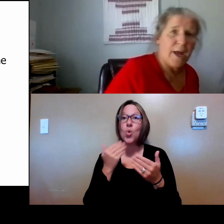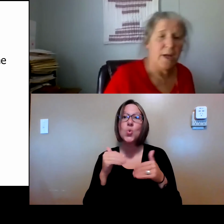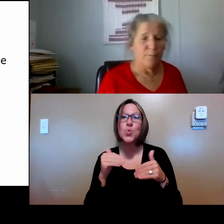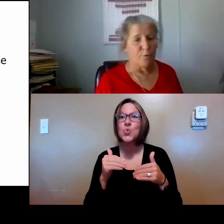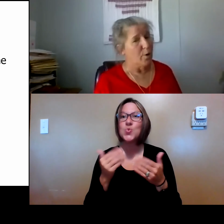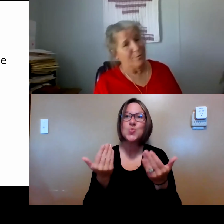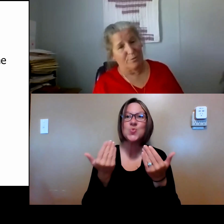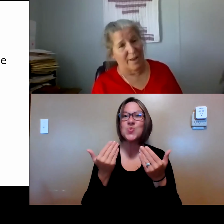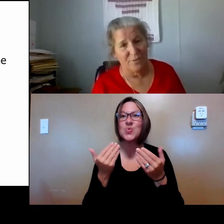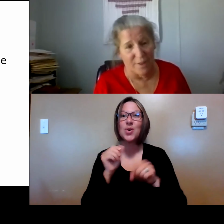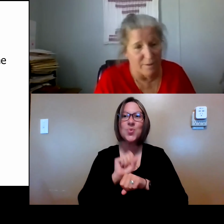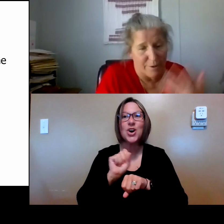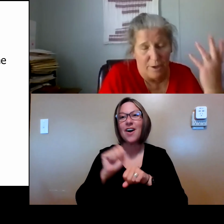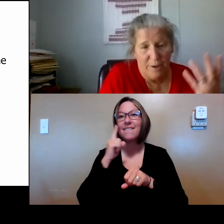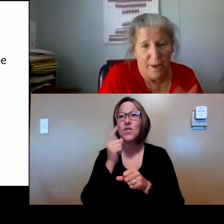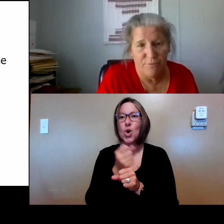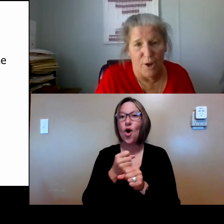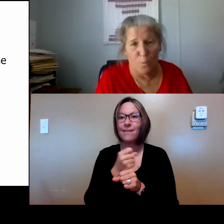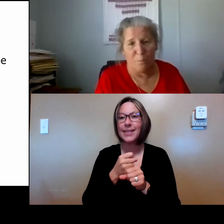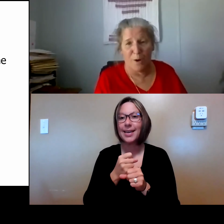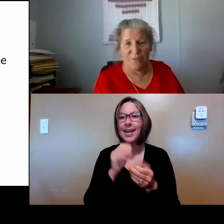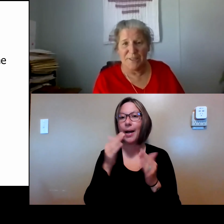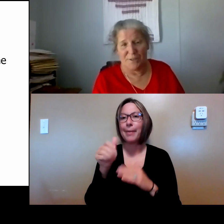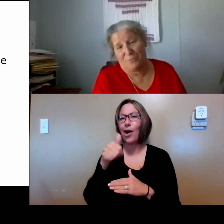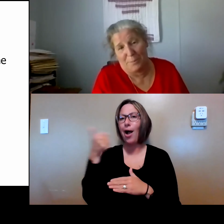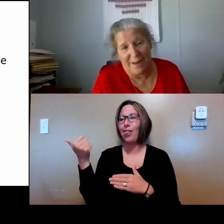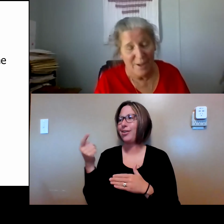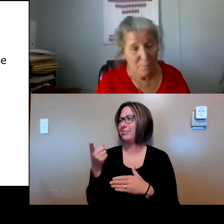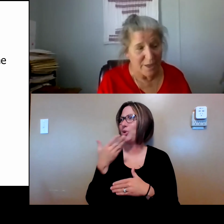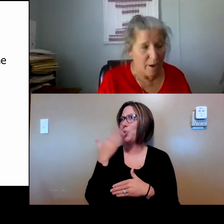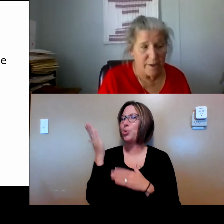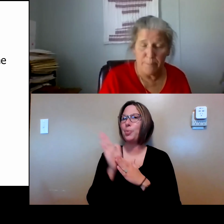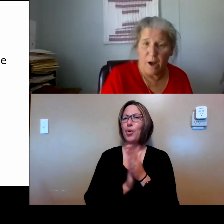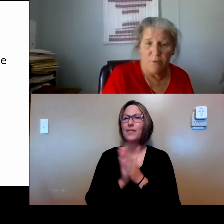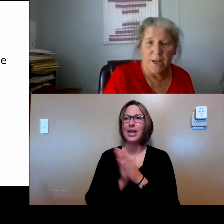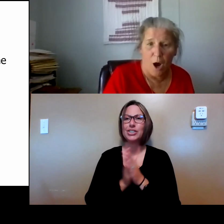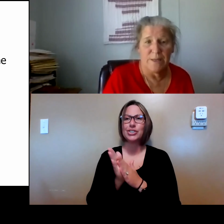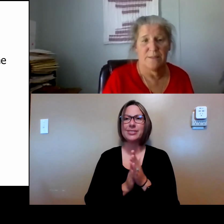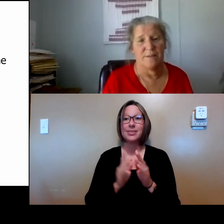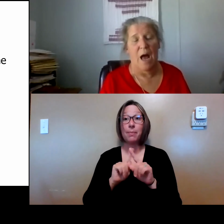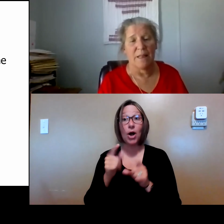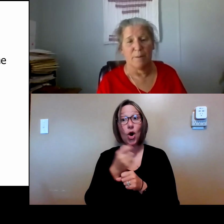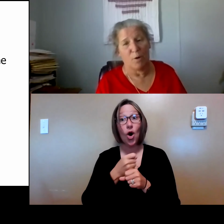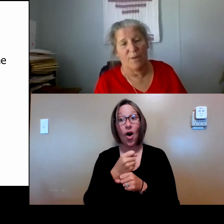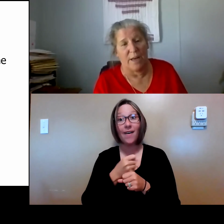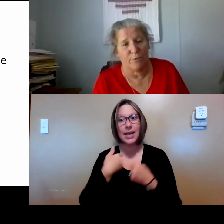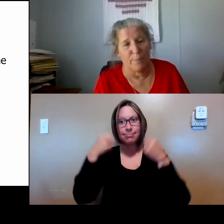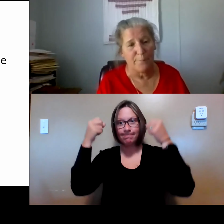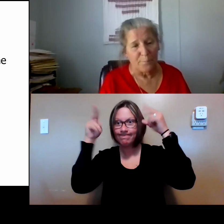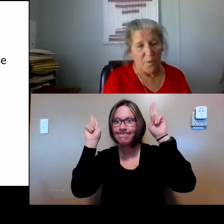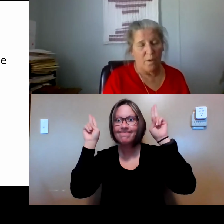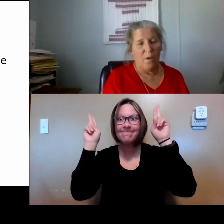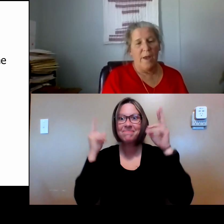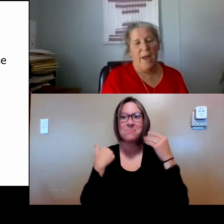than I am for other things that have no motivation for me. But a cup of coffee always is highly motivating for